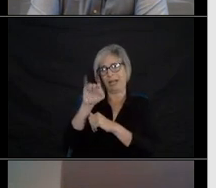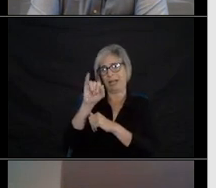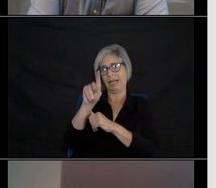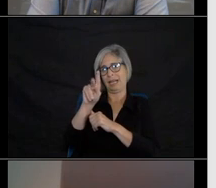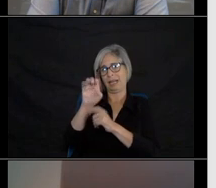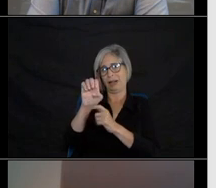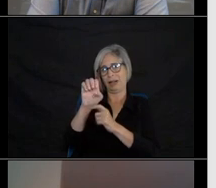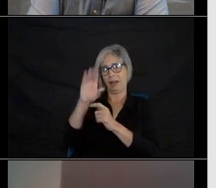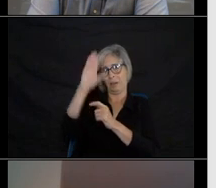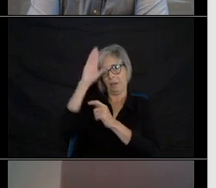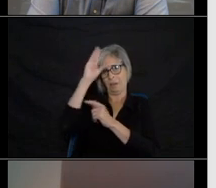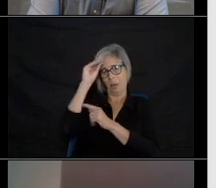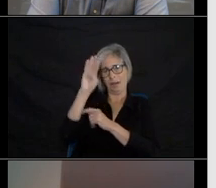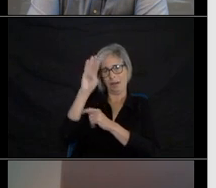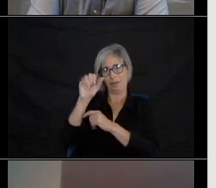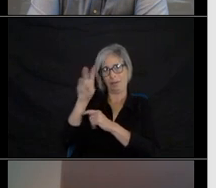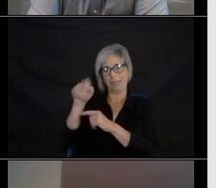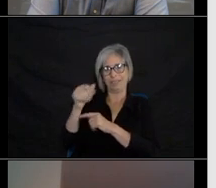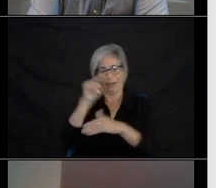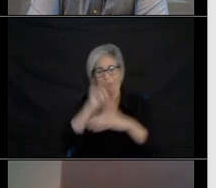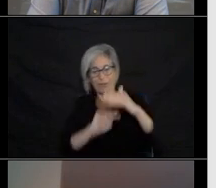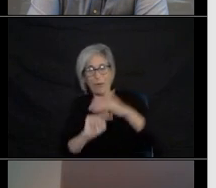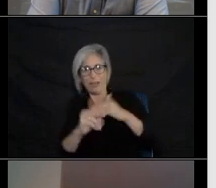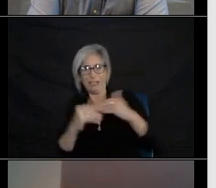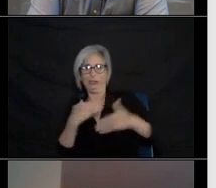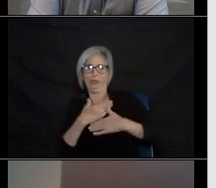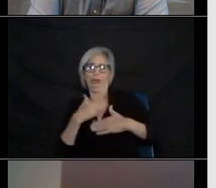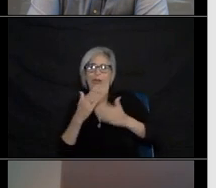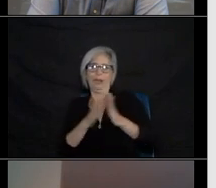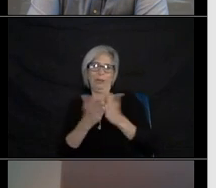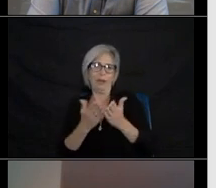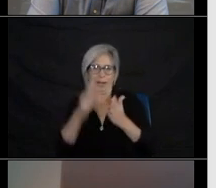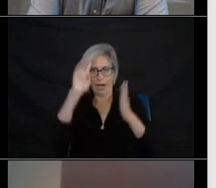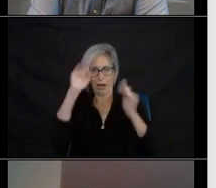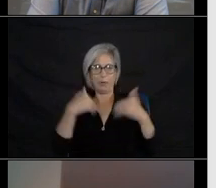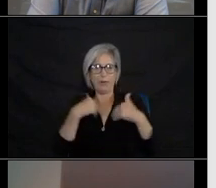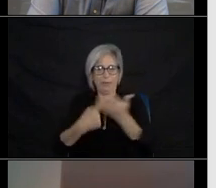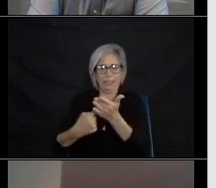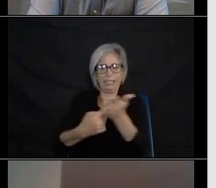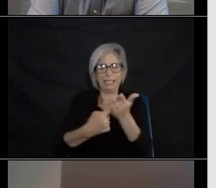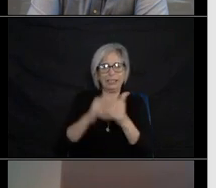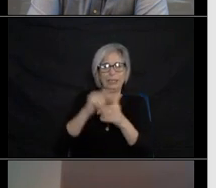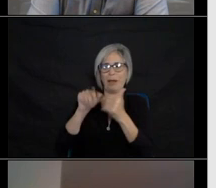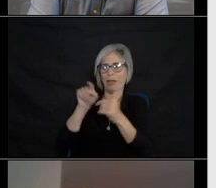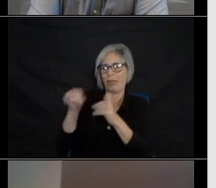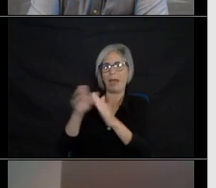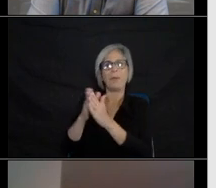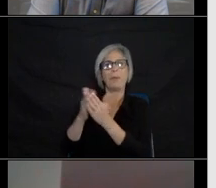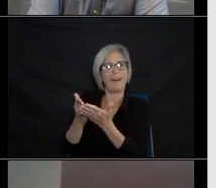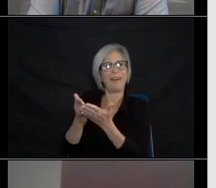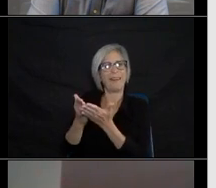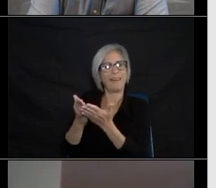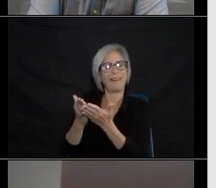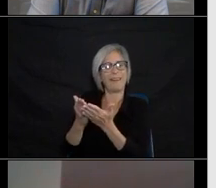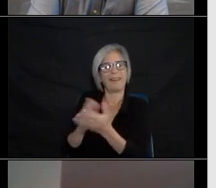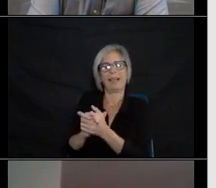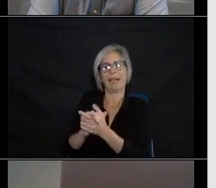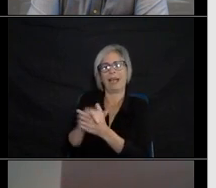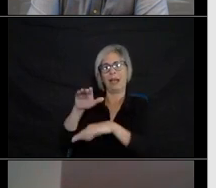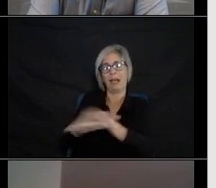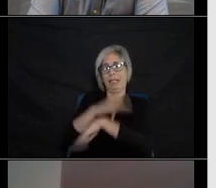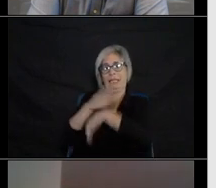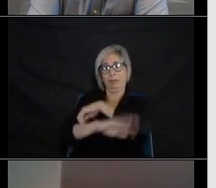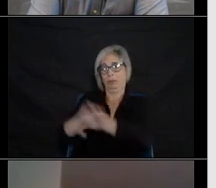was a great book, and I'm looking forward to hopefully having a discussion at our library about that book. On the